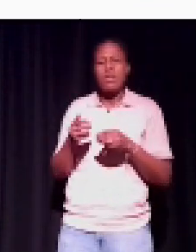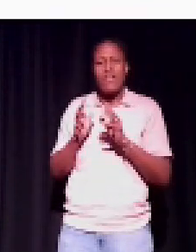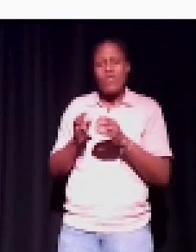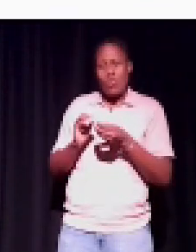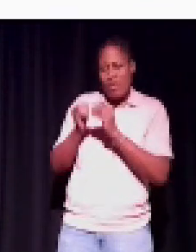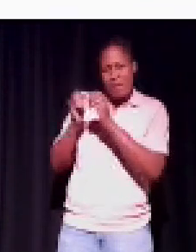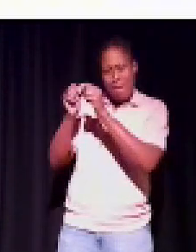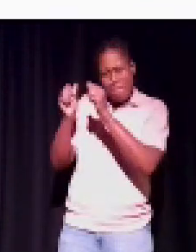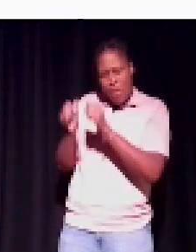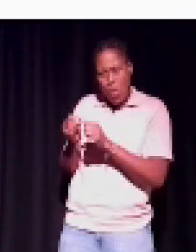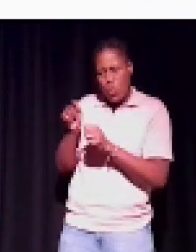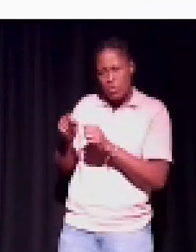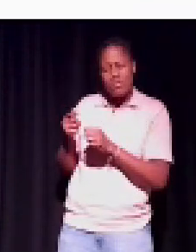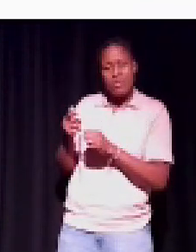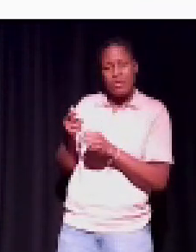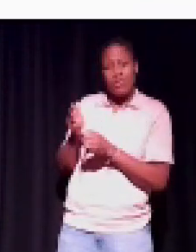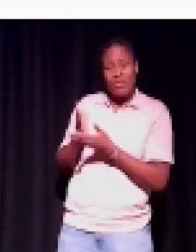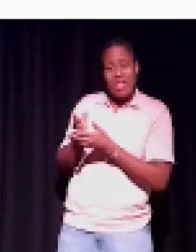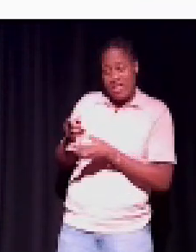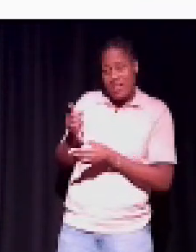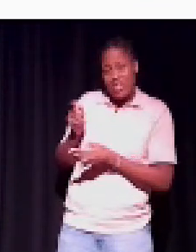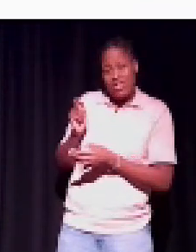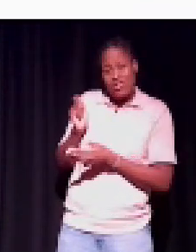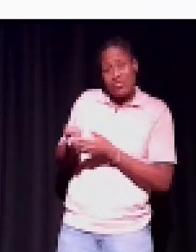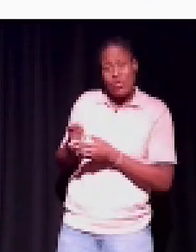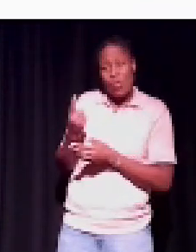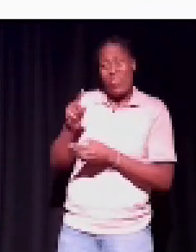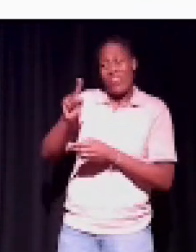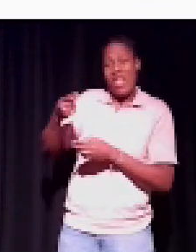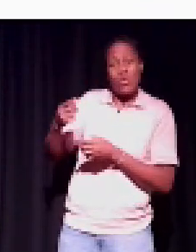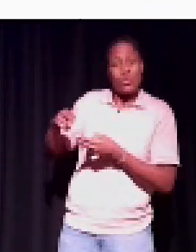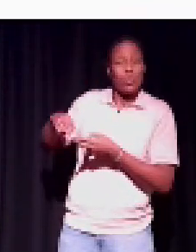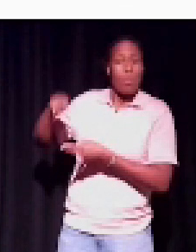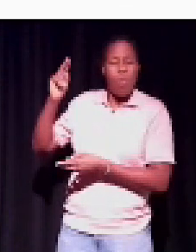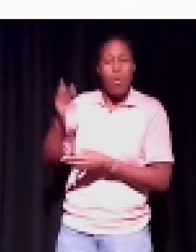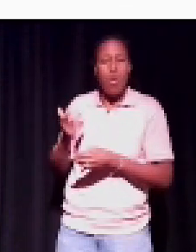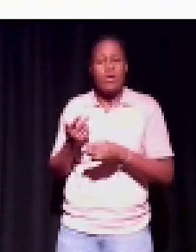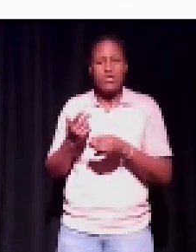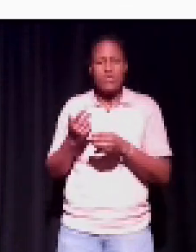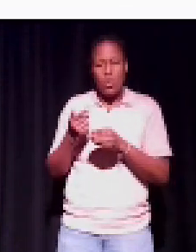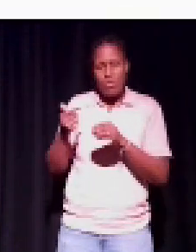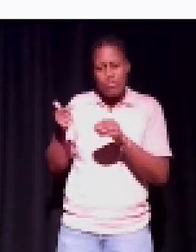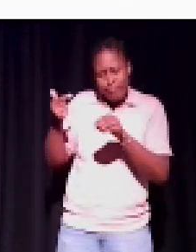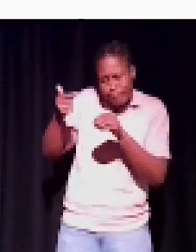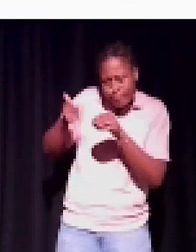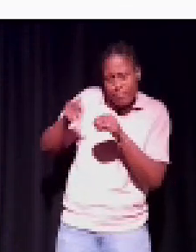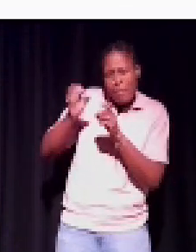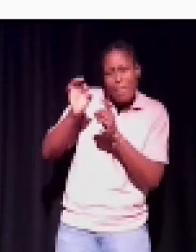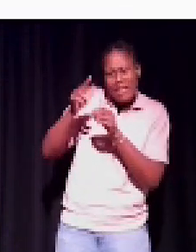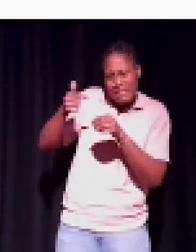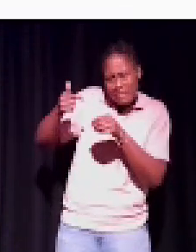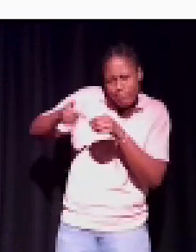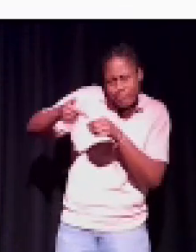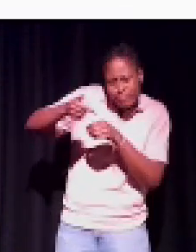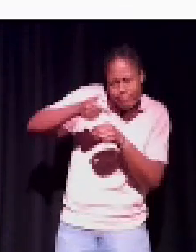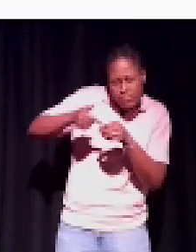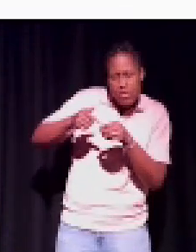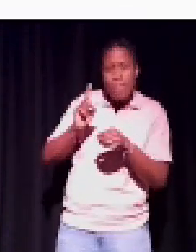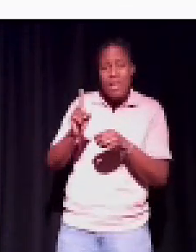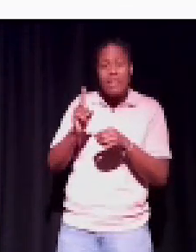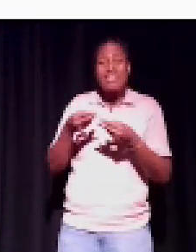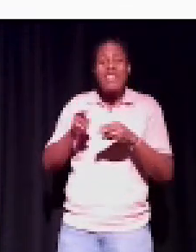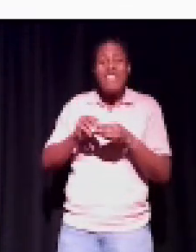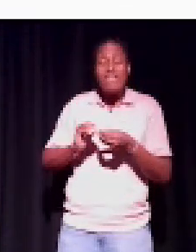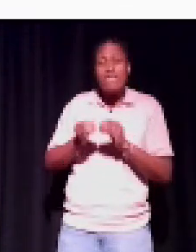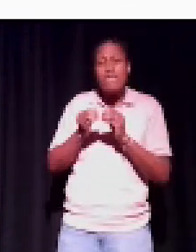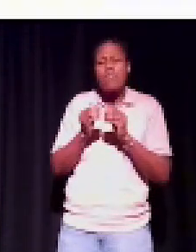and those molds cost thousands. And so they inject plastic into them, and they make really nice parts. But if you're only making 100 of them,